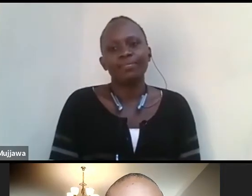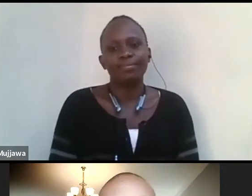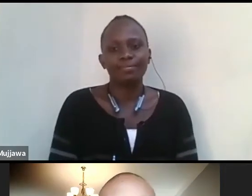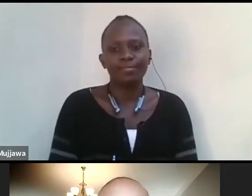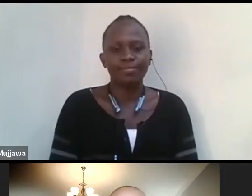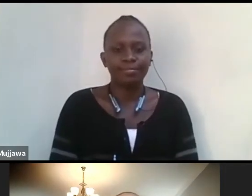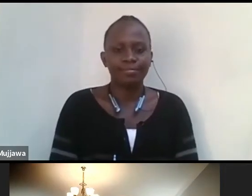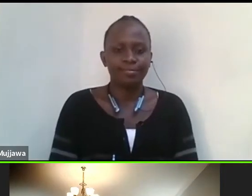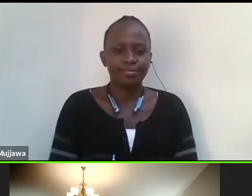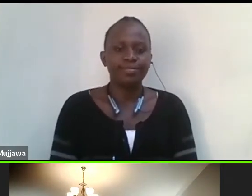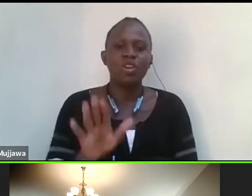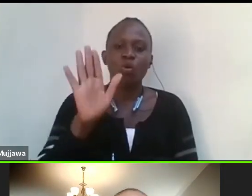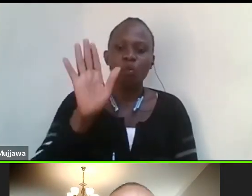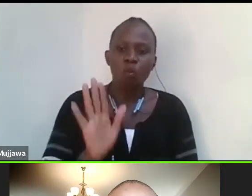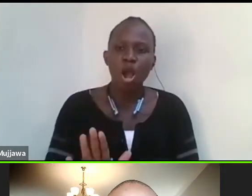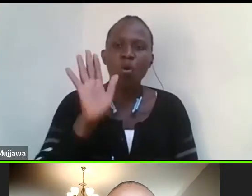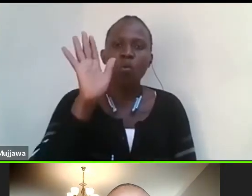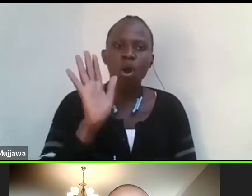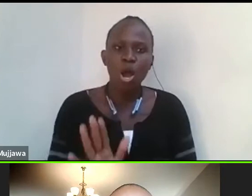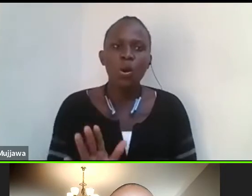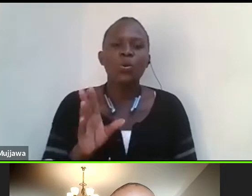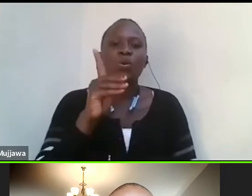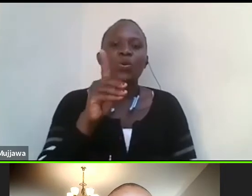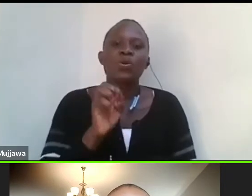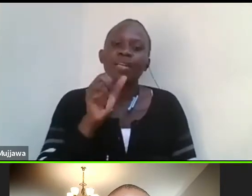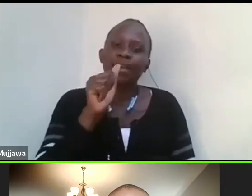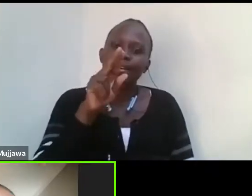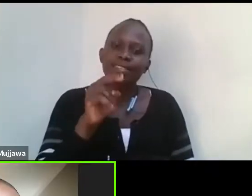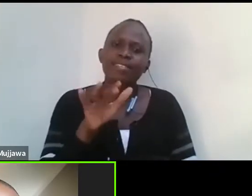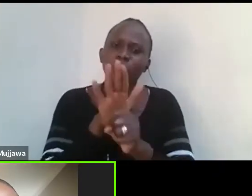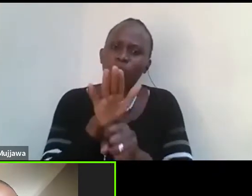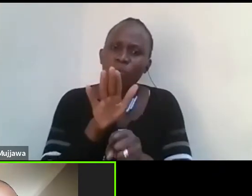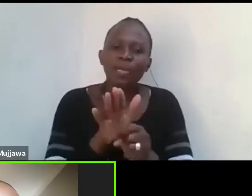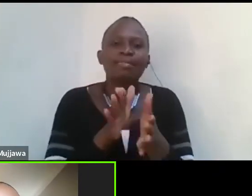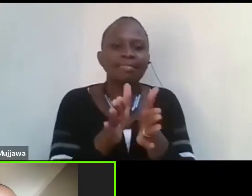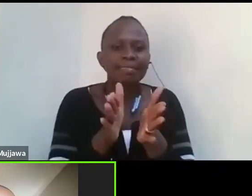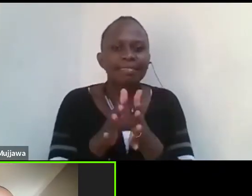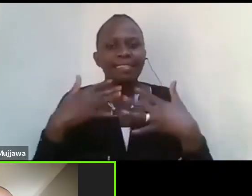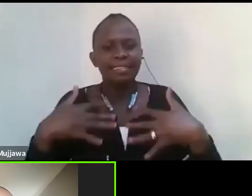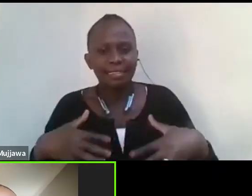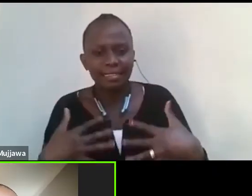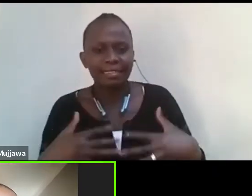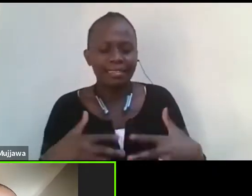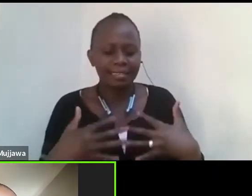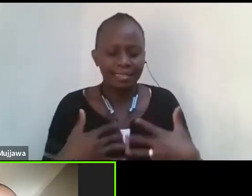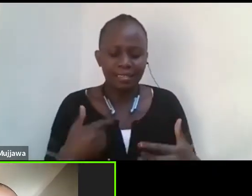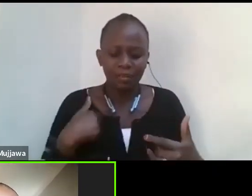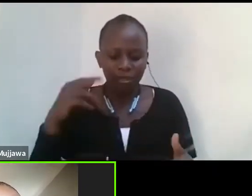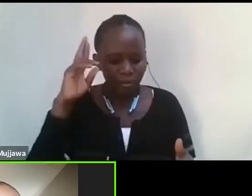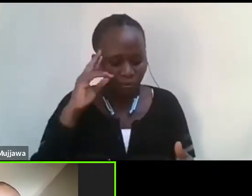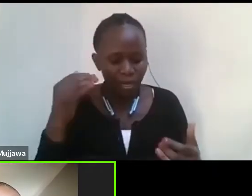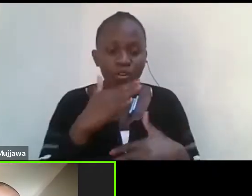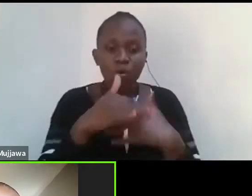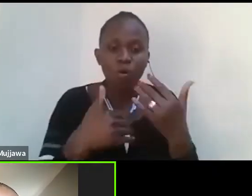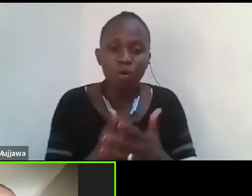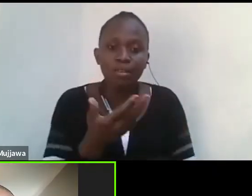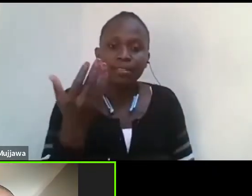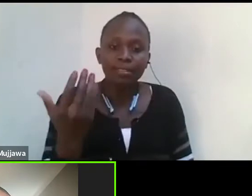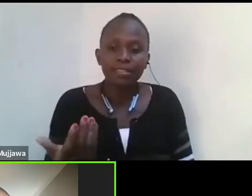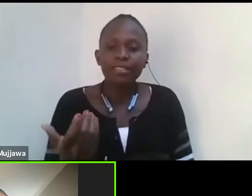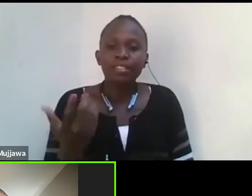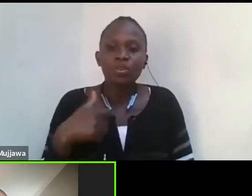Oh, wow. Daniel, there's just so much to unpack from all the stuff that you're saying. I should remind everyone who's joining us that we actually